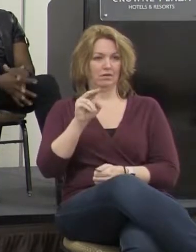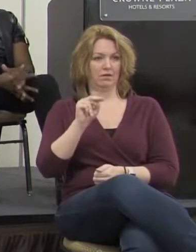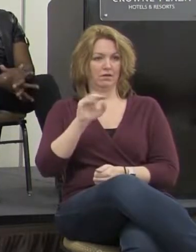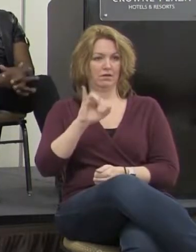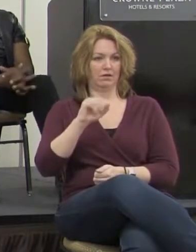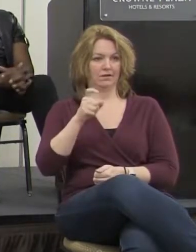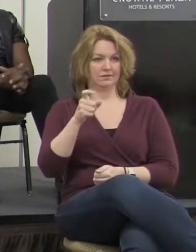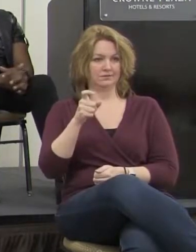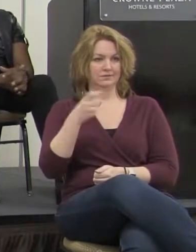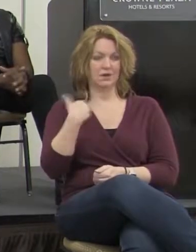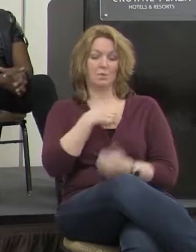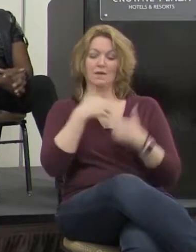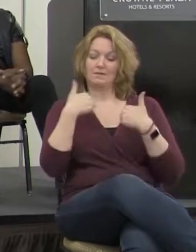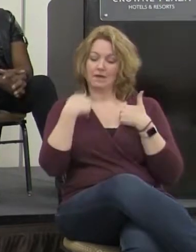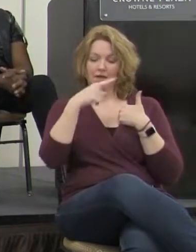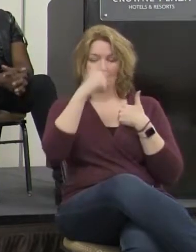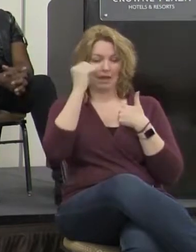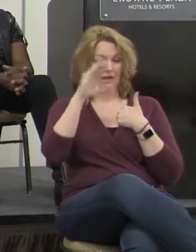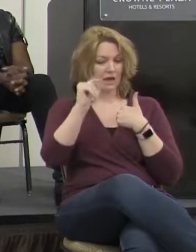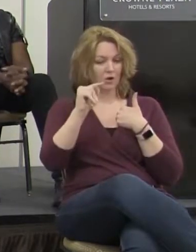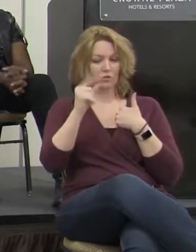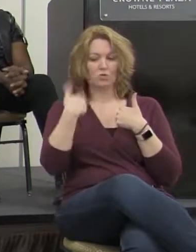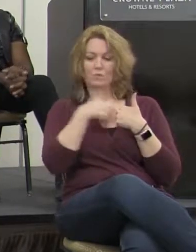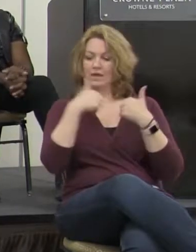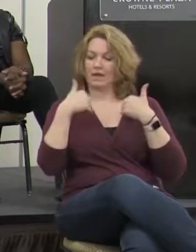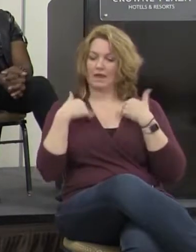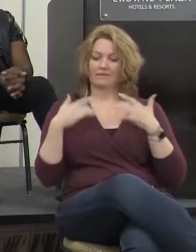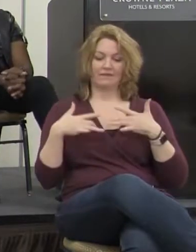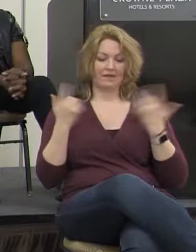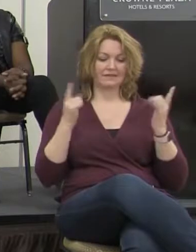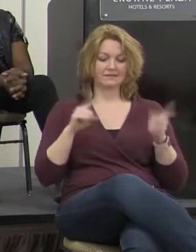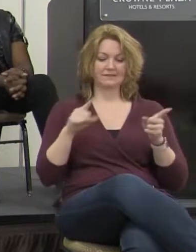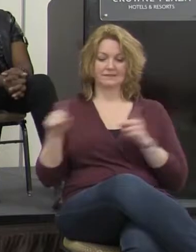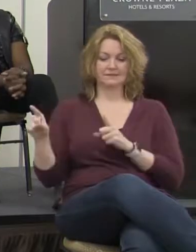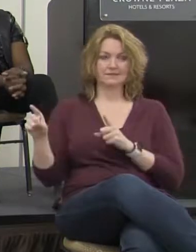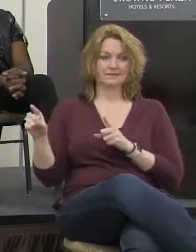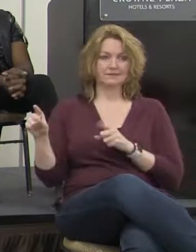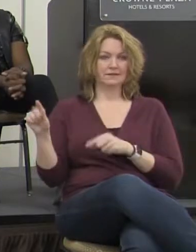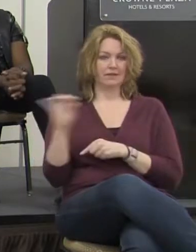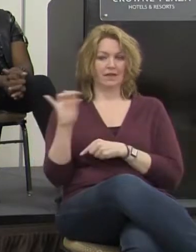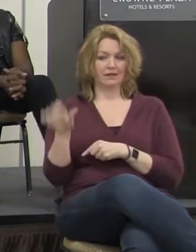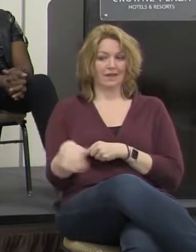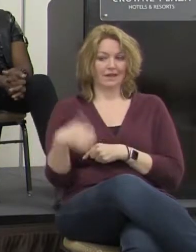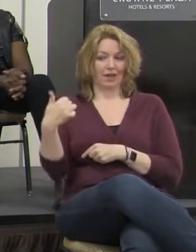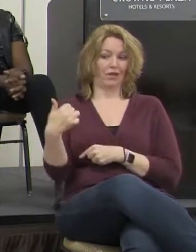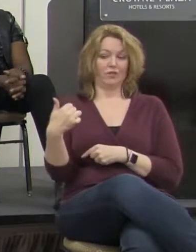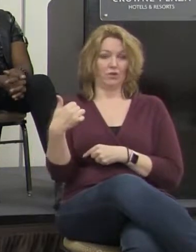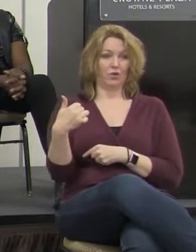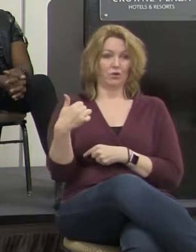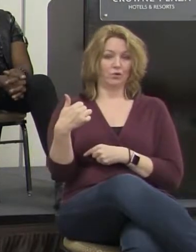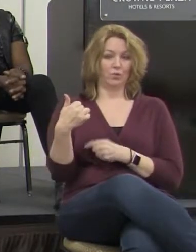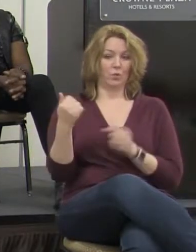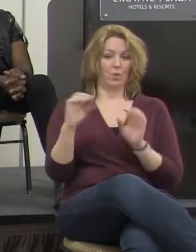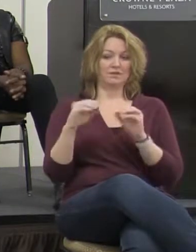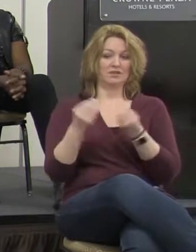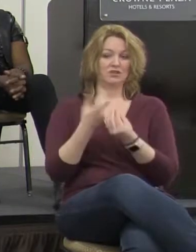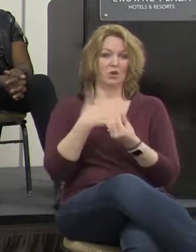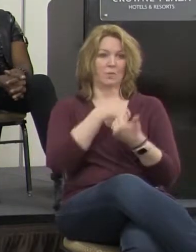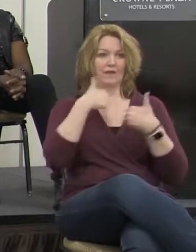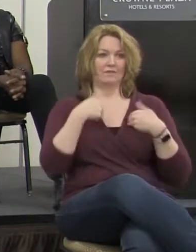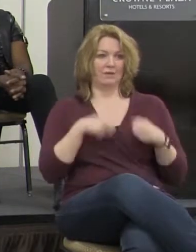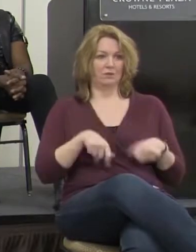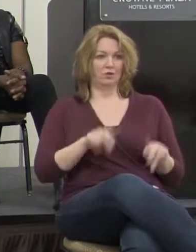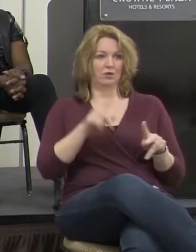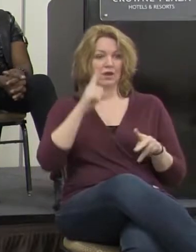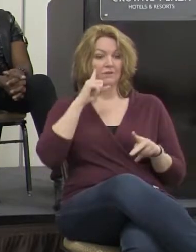Again, we've had Blackout, we host events, and just like any other organizations that host events, we have